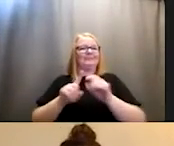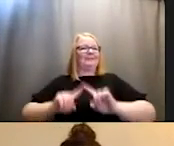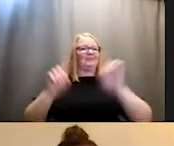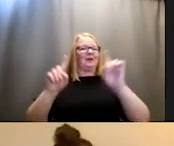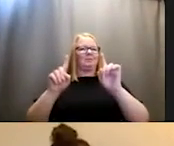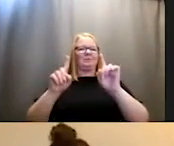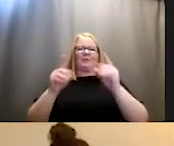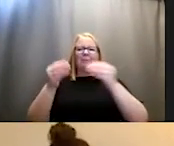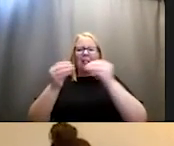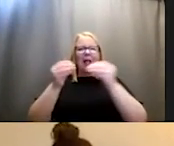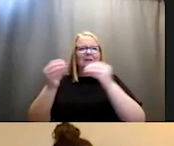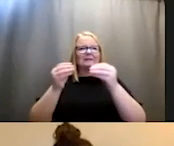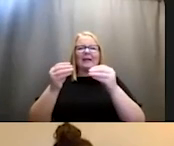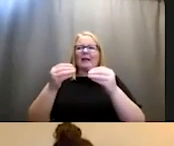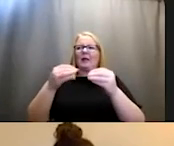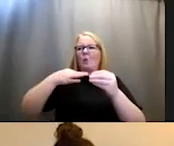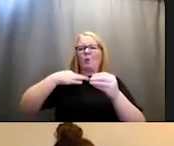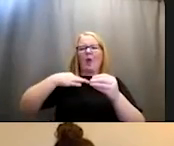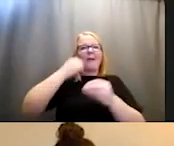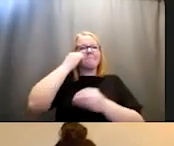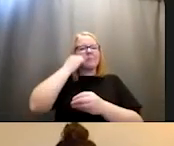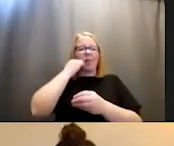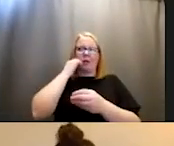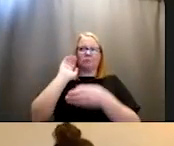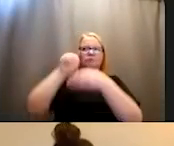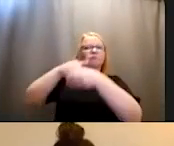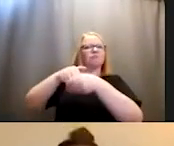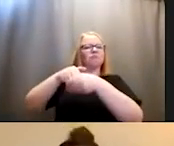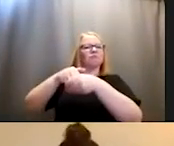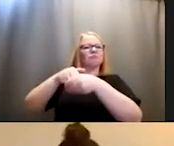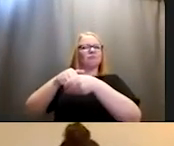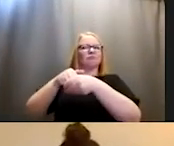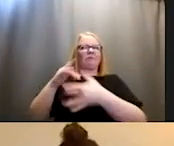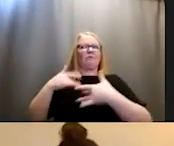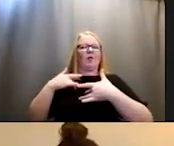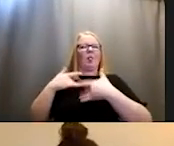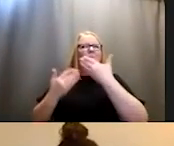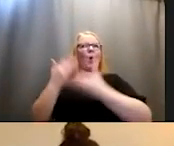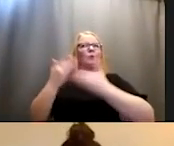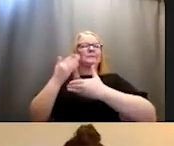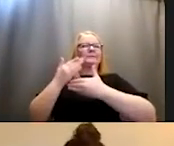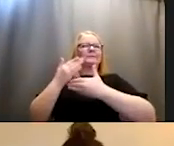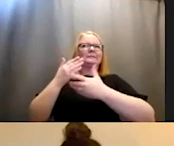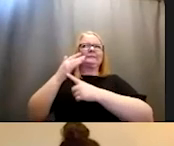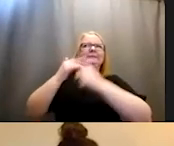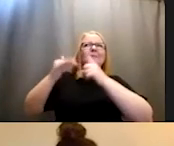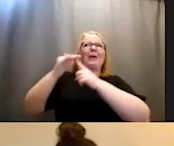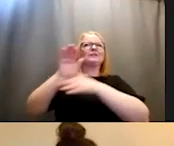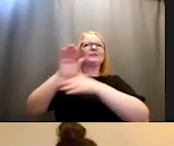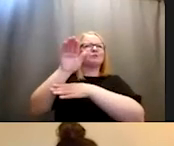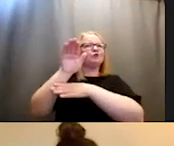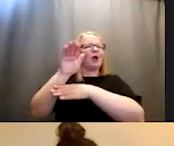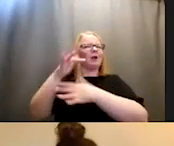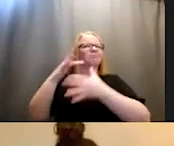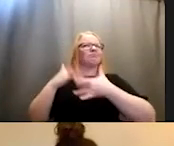monochromatic white or black plastic, because she very much saw that as modern, space age, and the future,